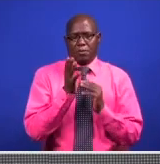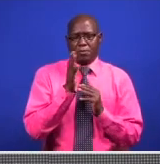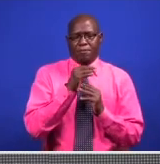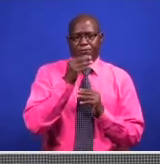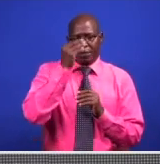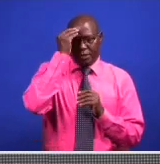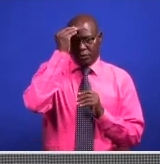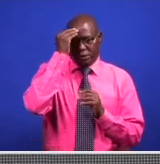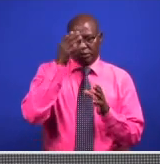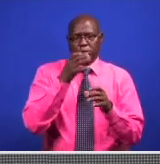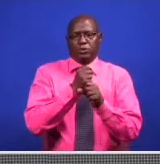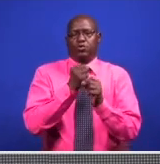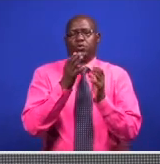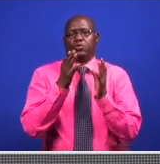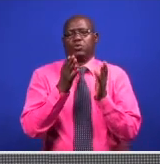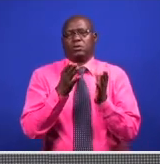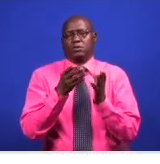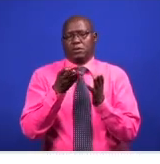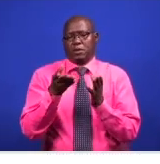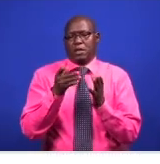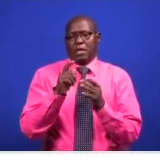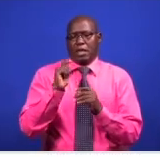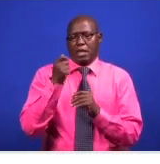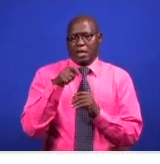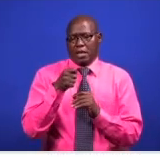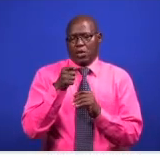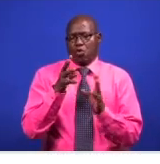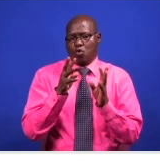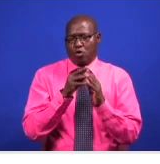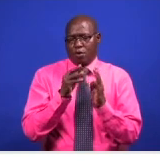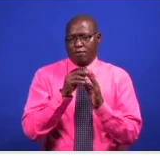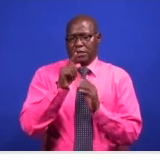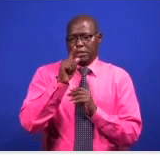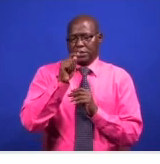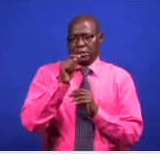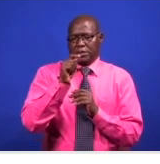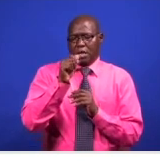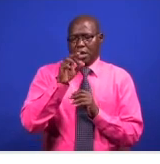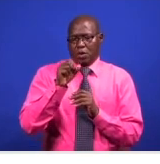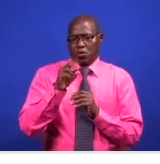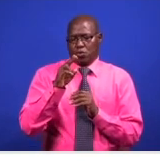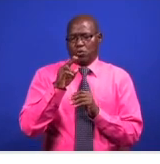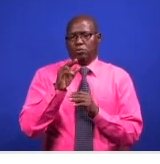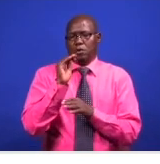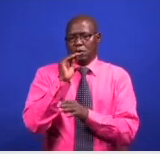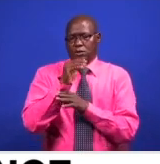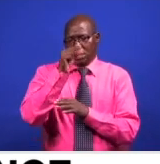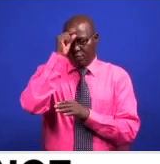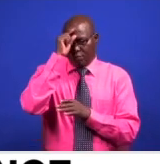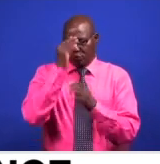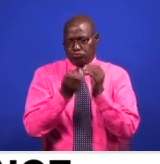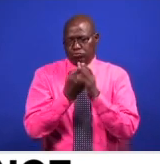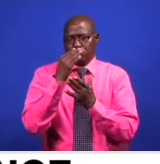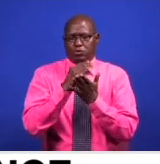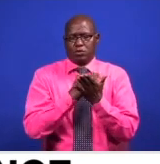Education stakeholders attending the Kenya Keys Conference at Taru have called upon the government to come up with programs to keep students